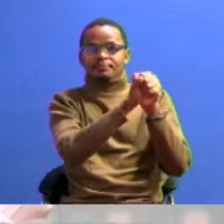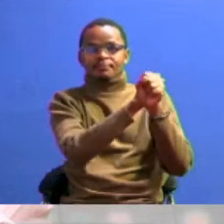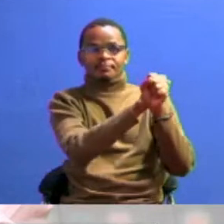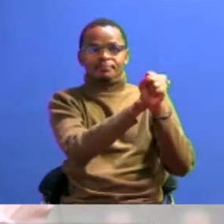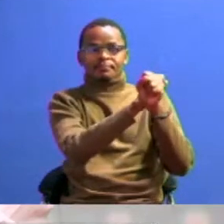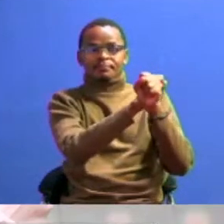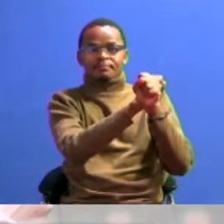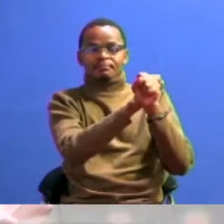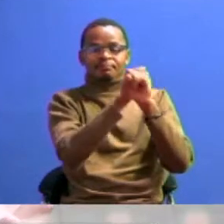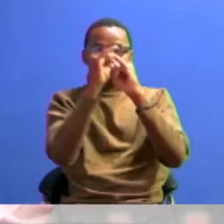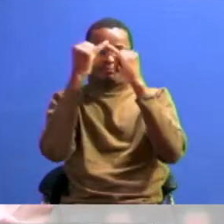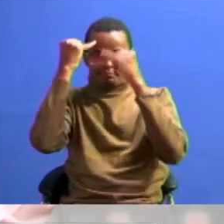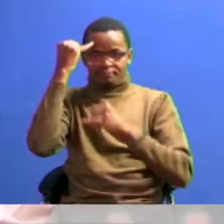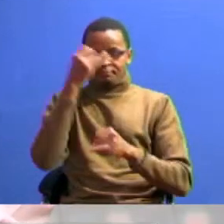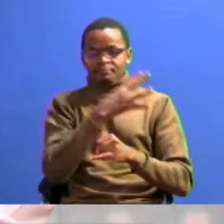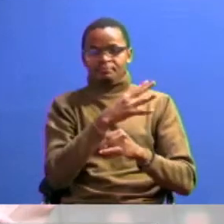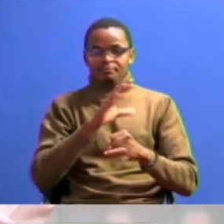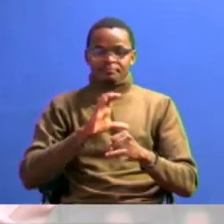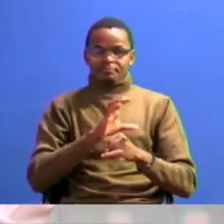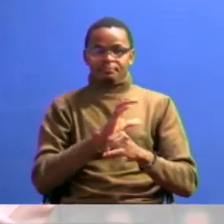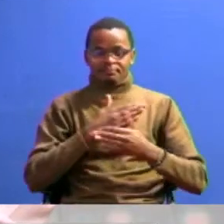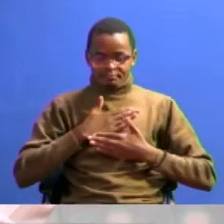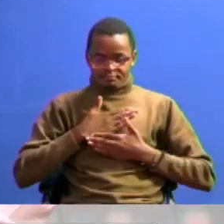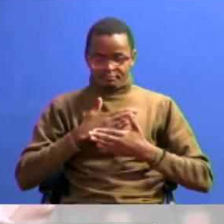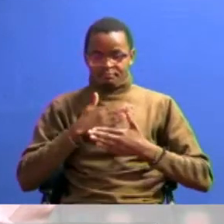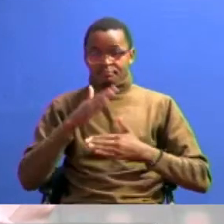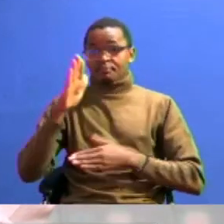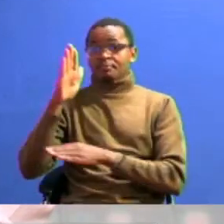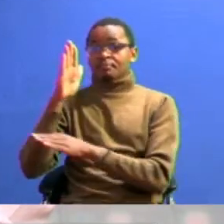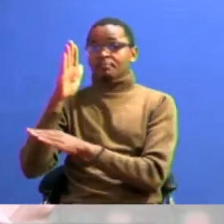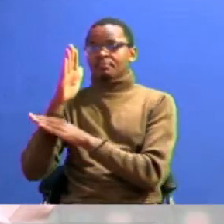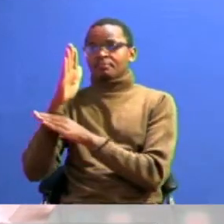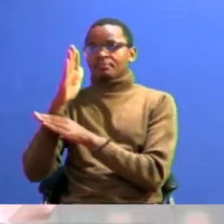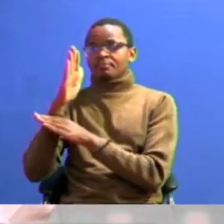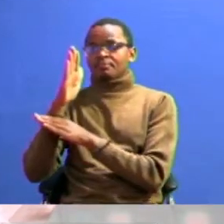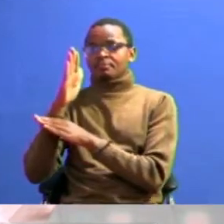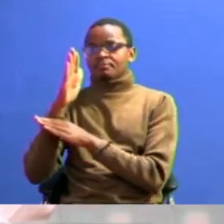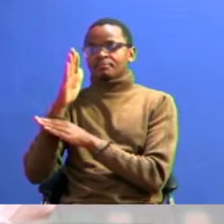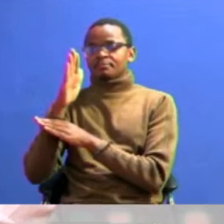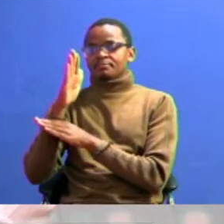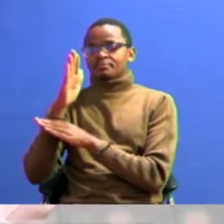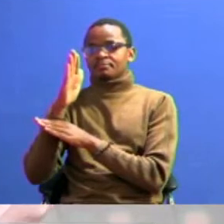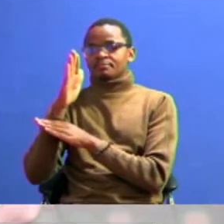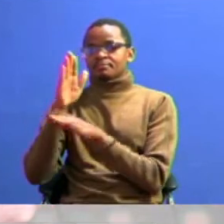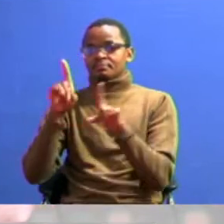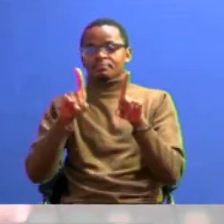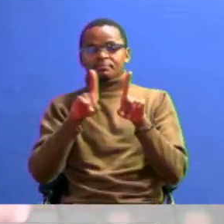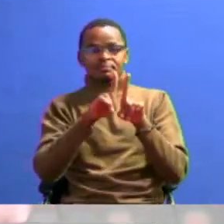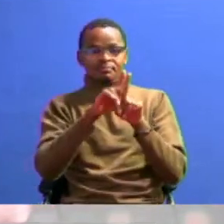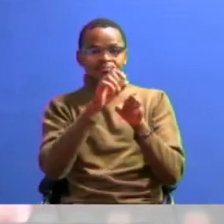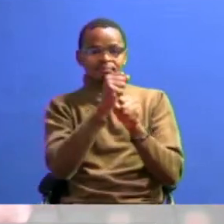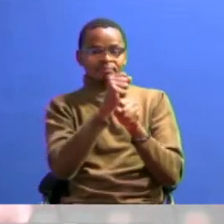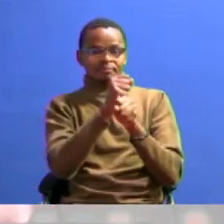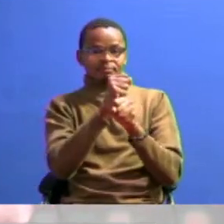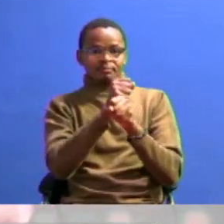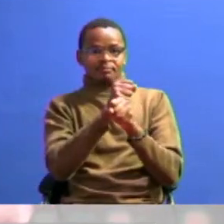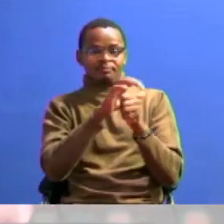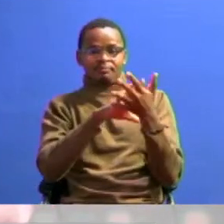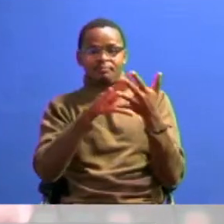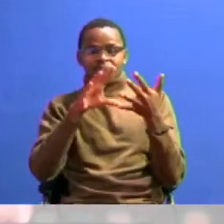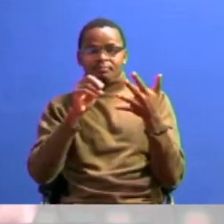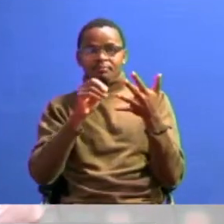Intelligence Committee and the Samburu County Security at Longewan, Samburu County, as the operation to flush out